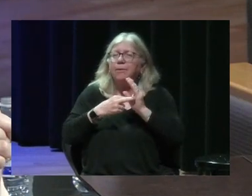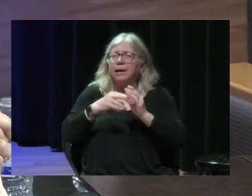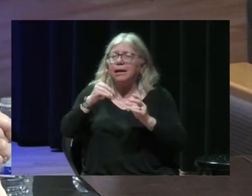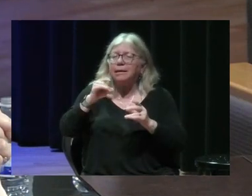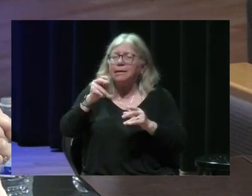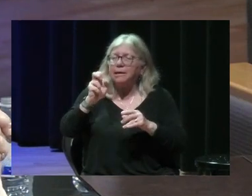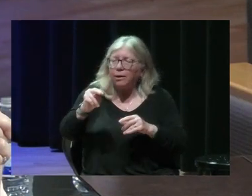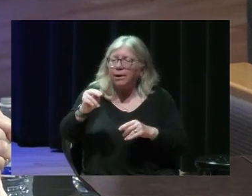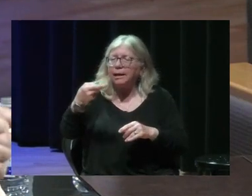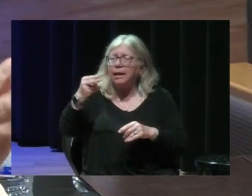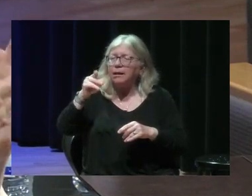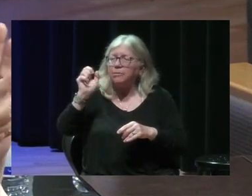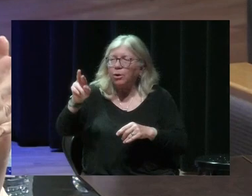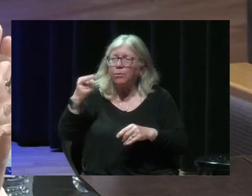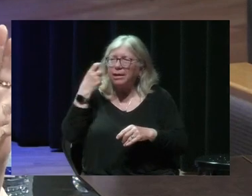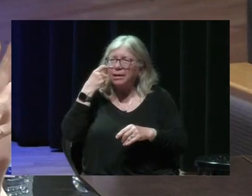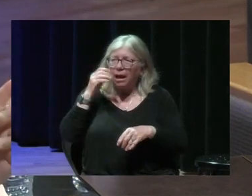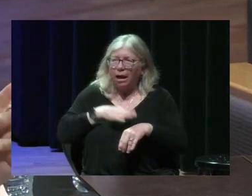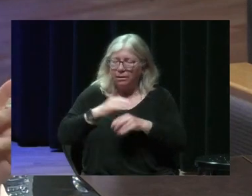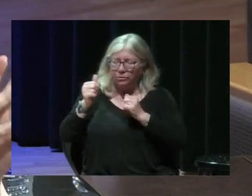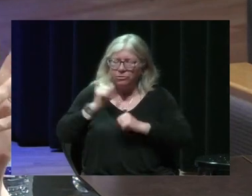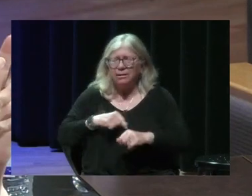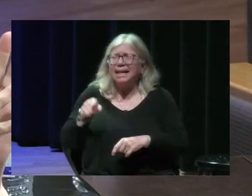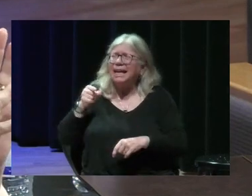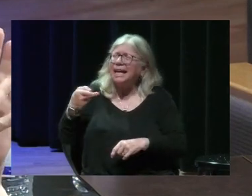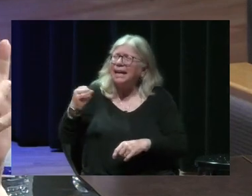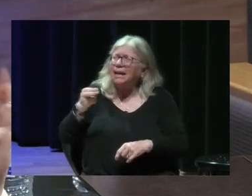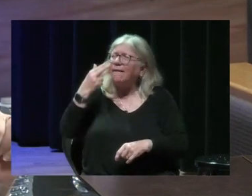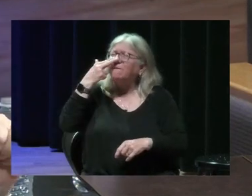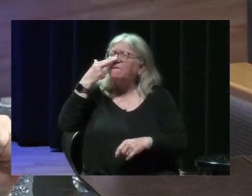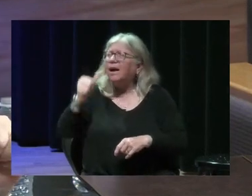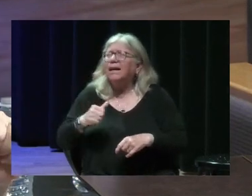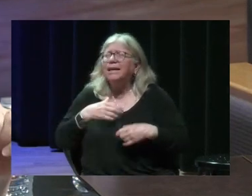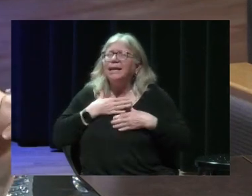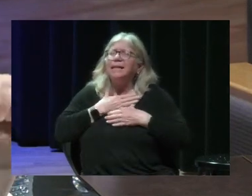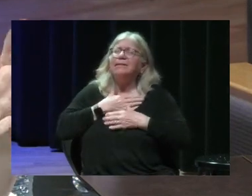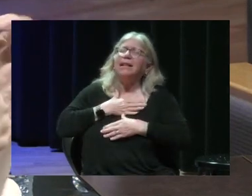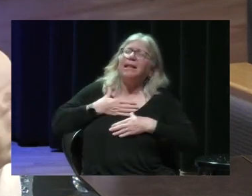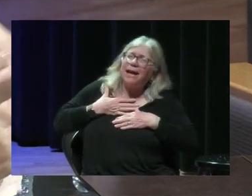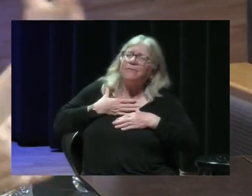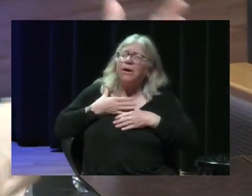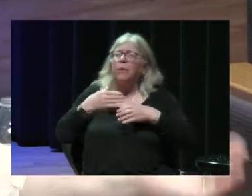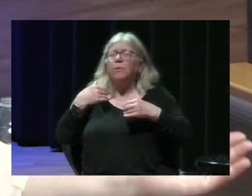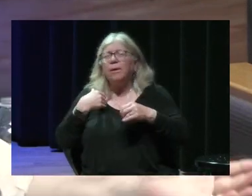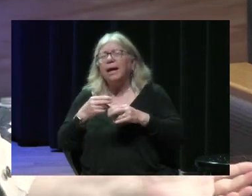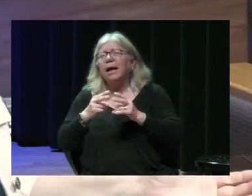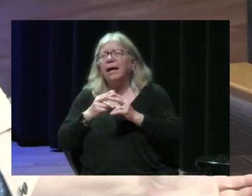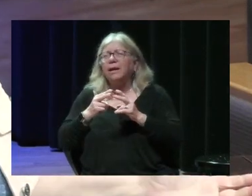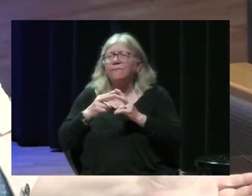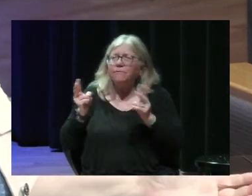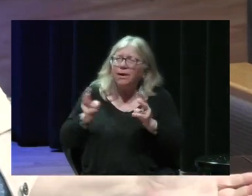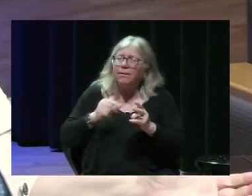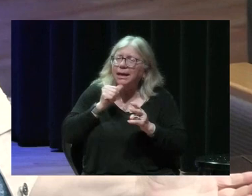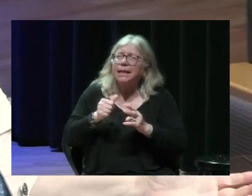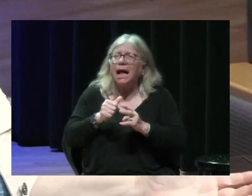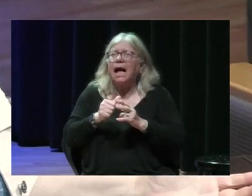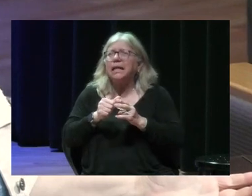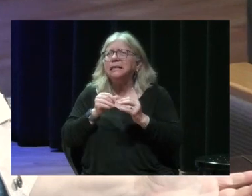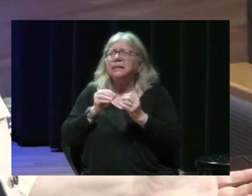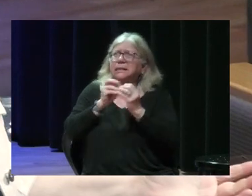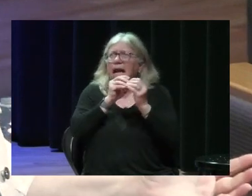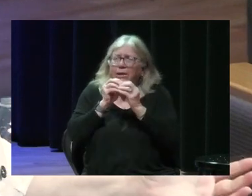on recently on the show. He is funny and delightful. And we had a very non-controversial chat with